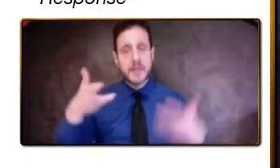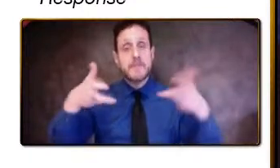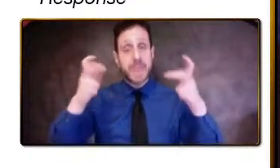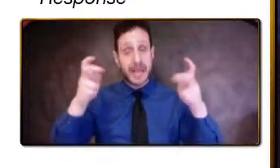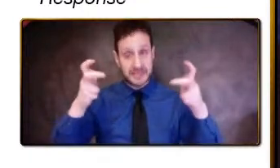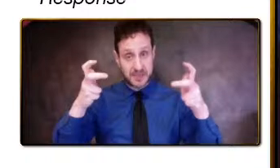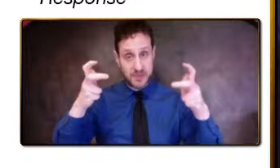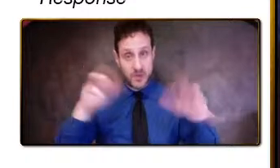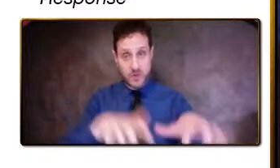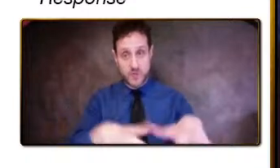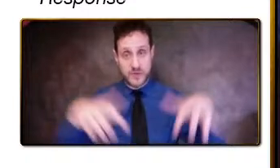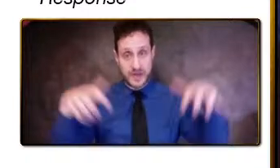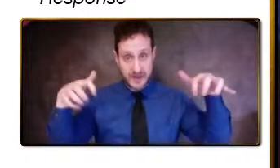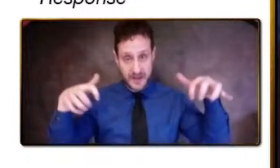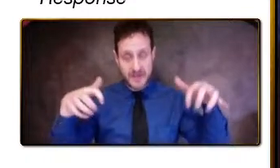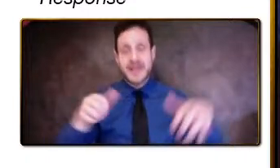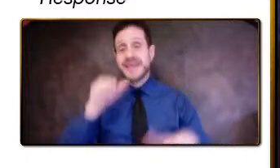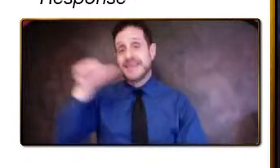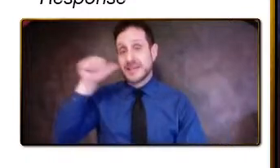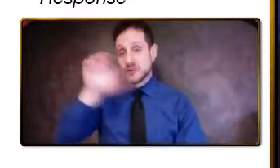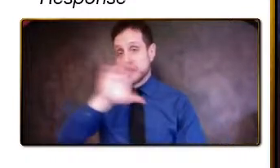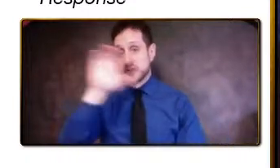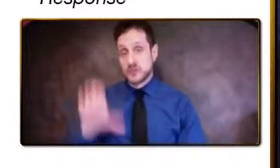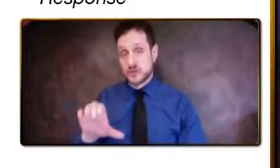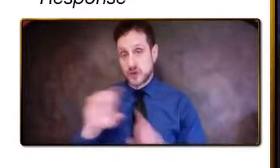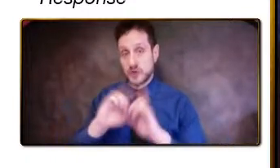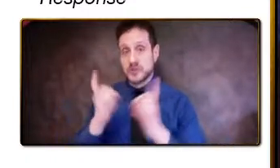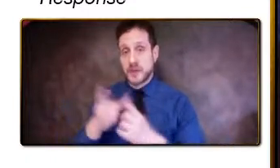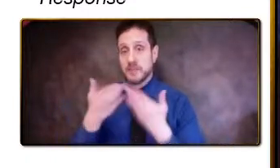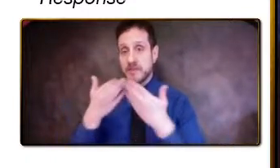Chicago Department of Public Health announced that it intends to